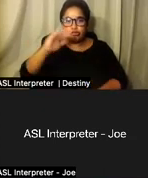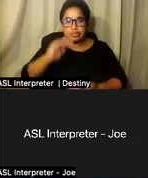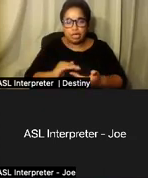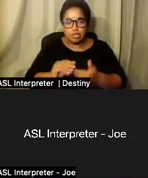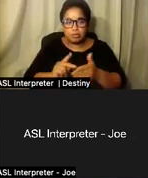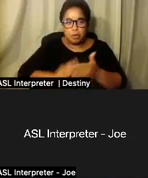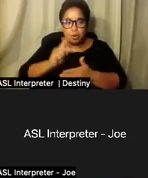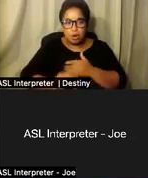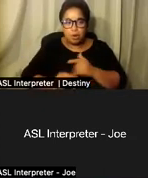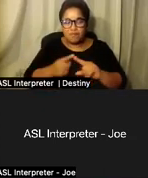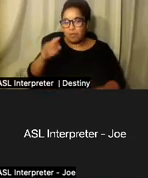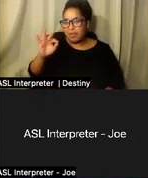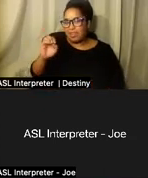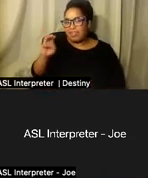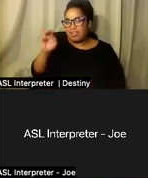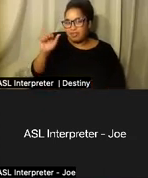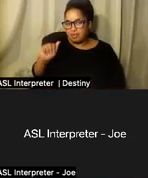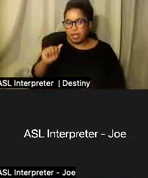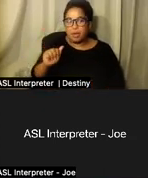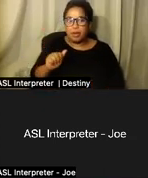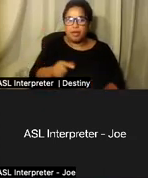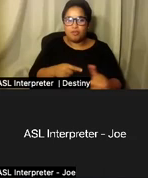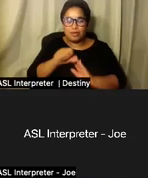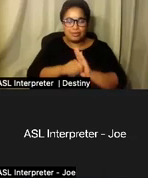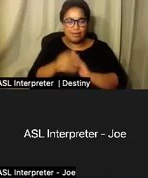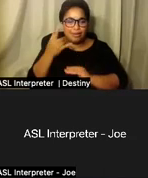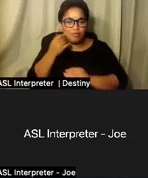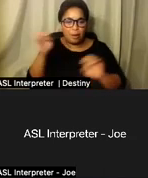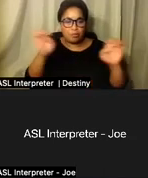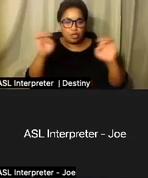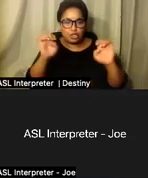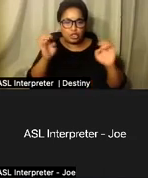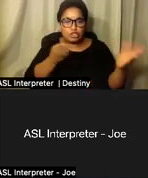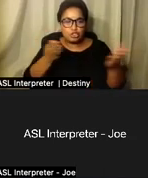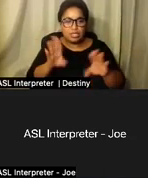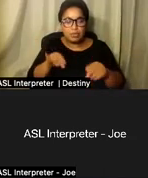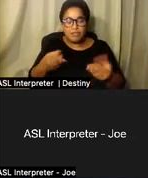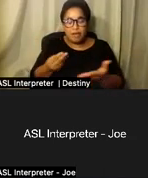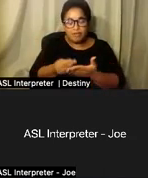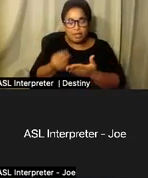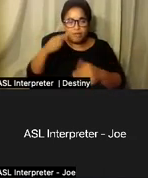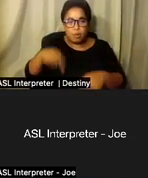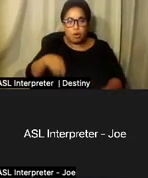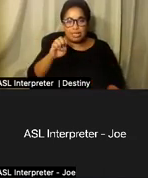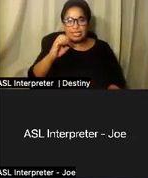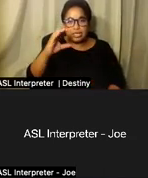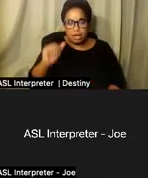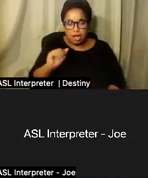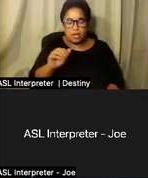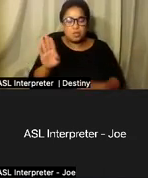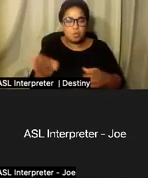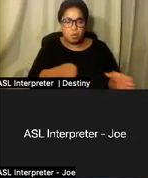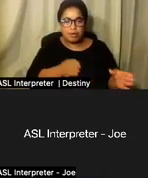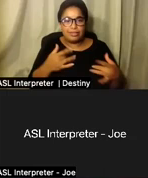and our state California Office of Emergency Services provides funding to the Earthquake Country Alliance to organize events